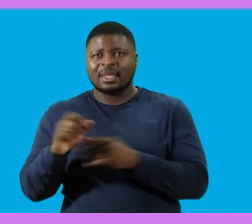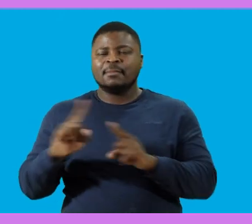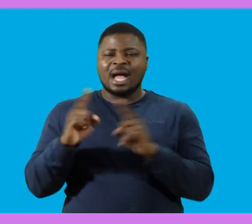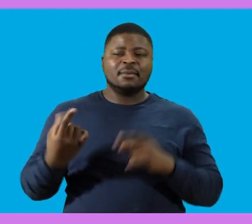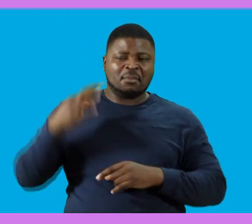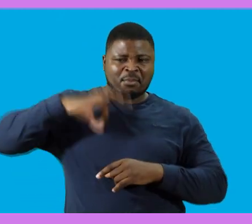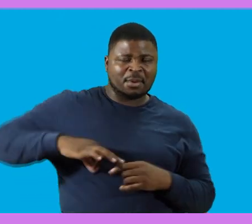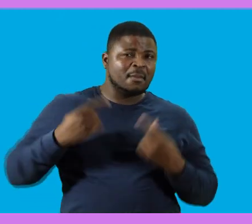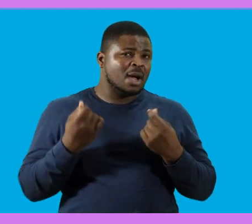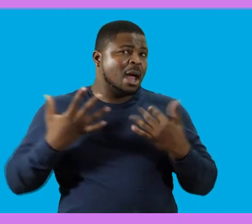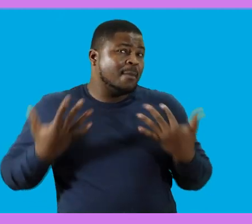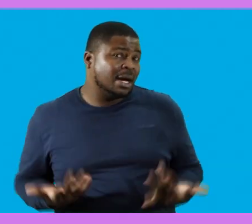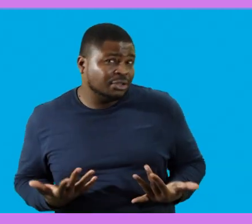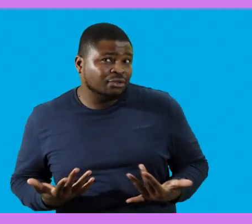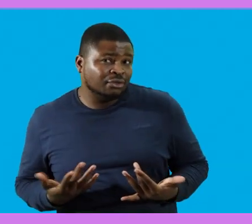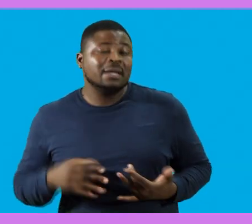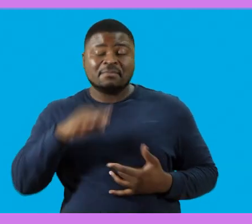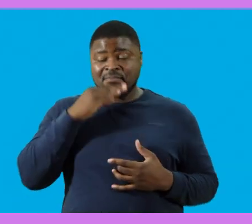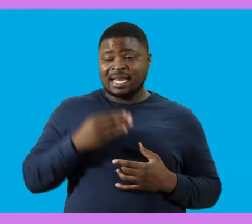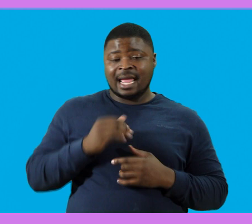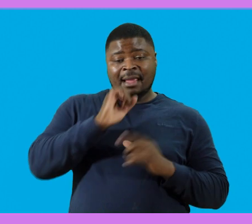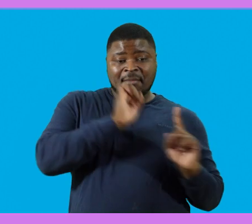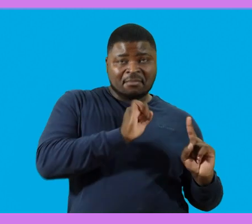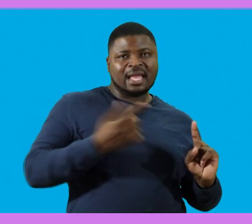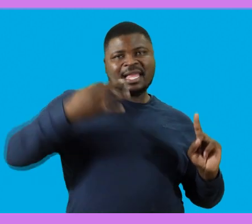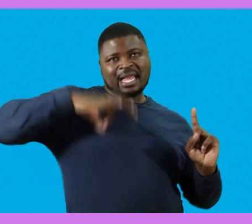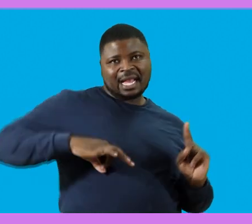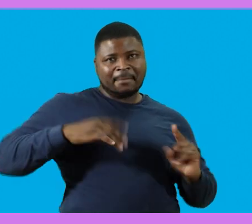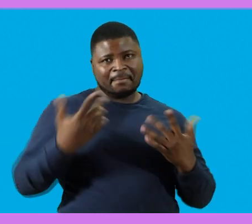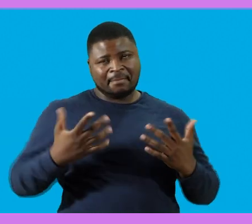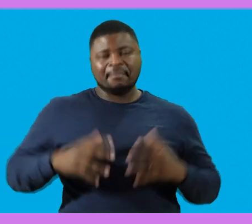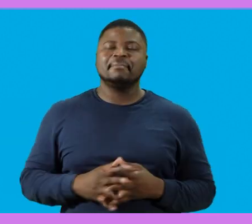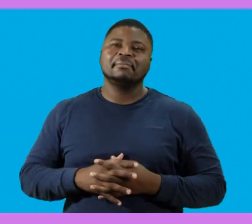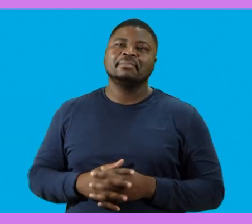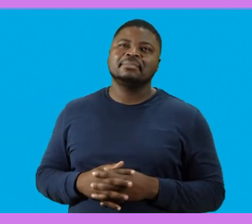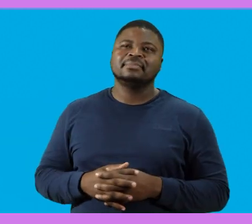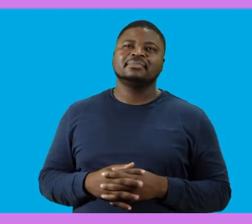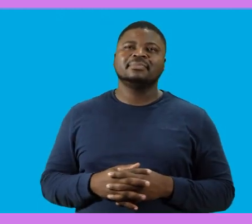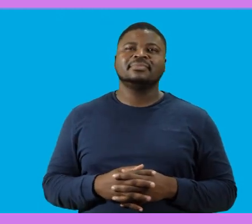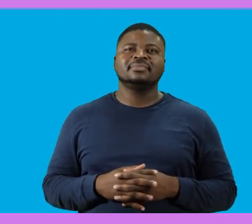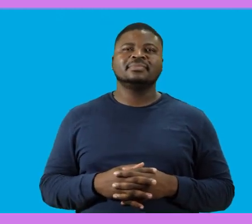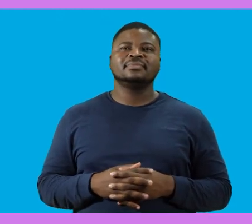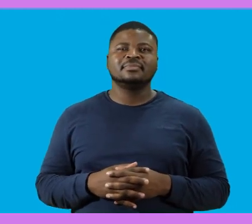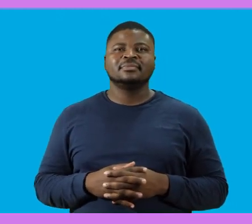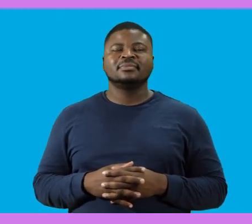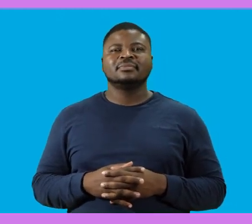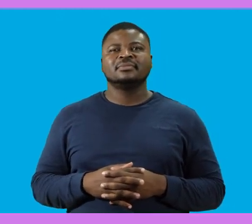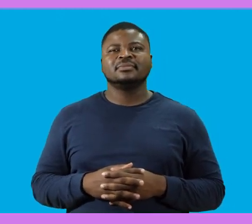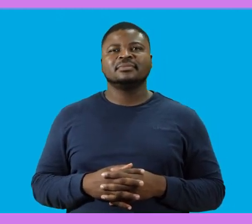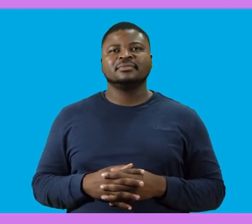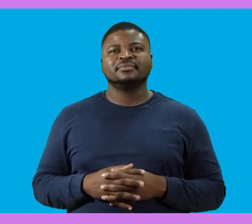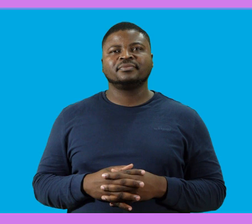earn? Earn meaning income. So that's going to be my income